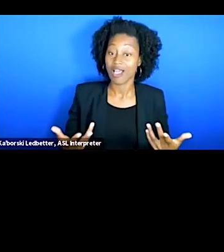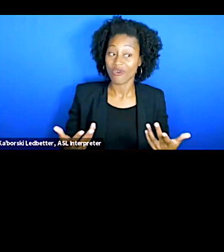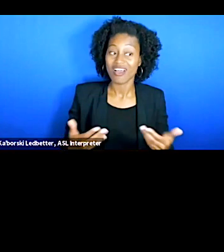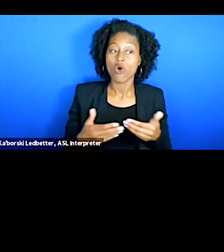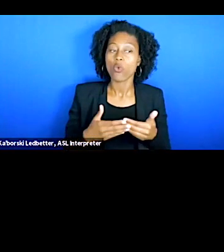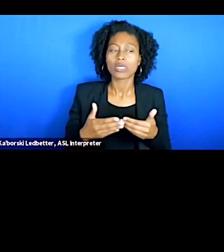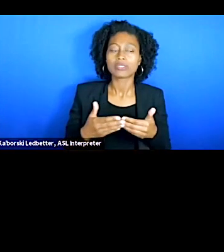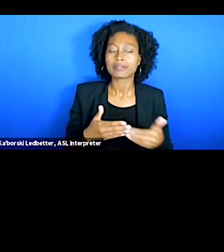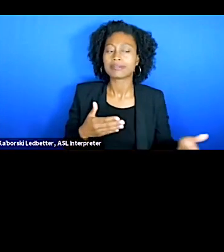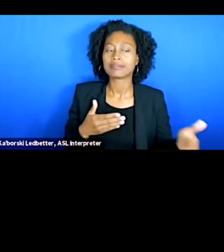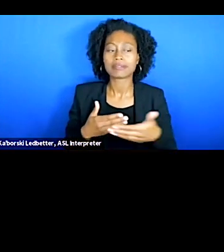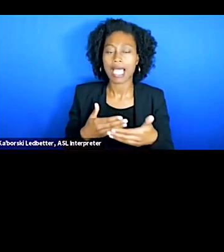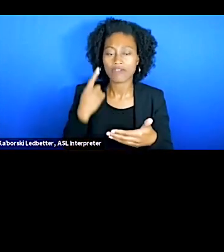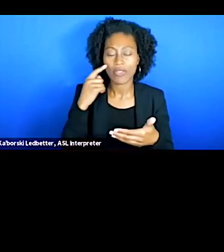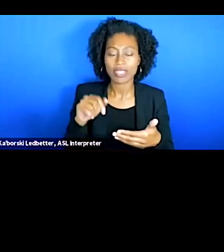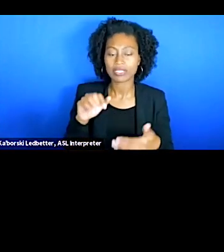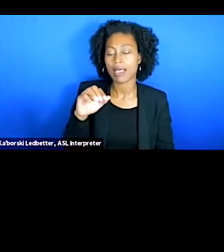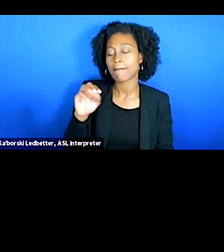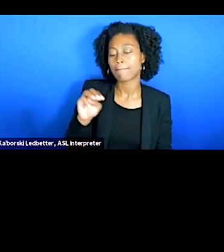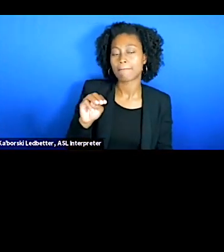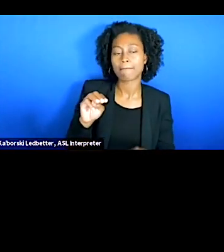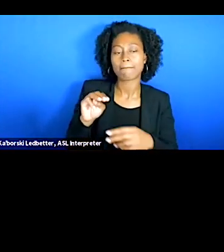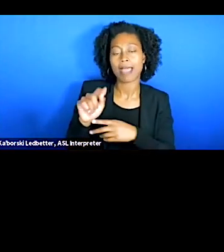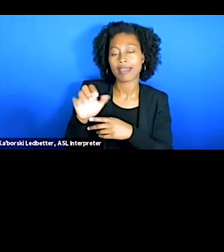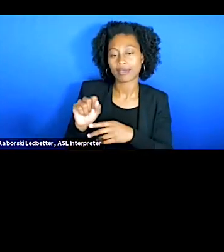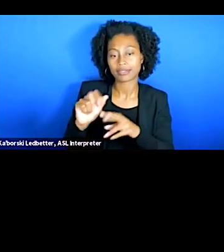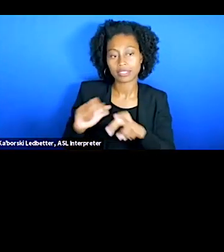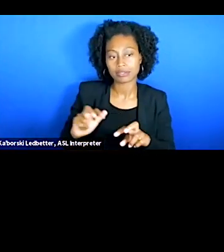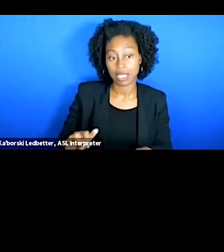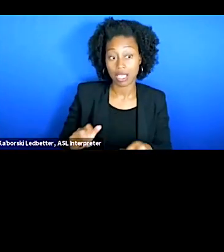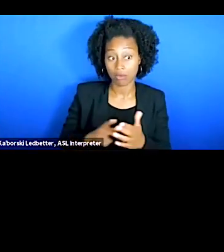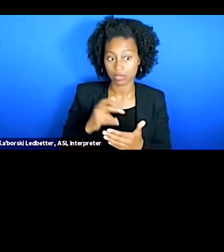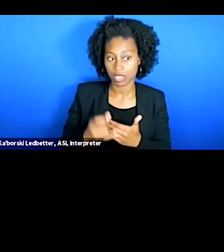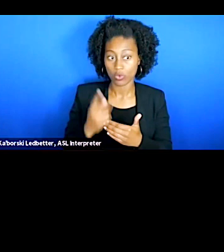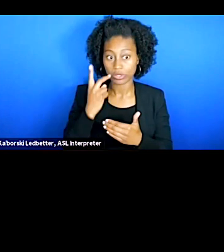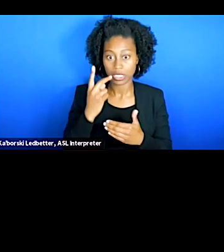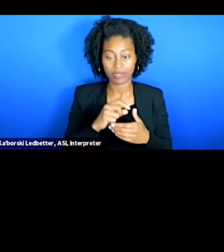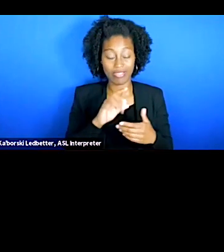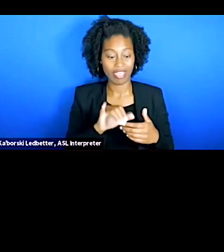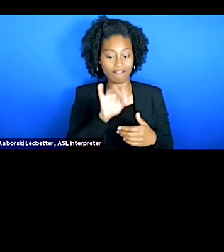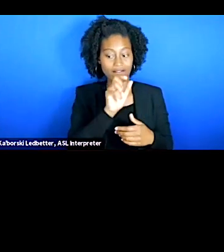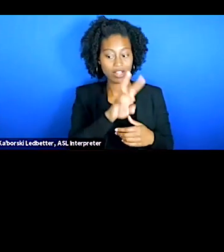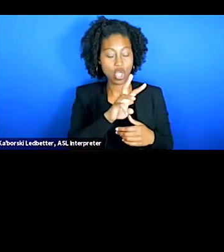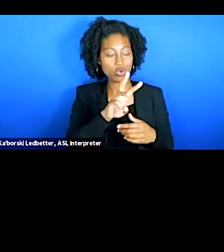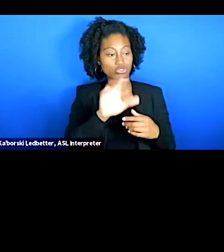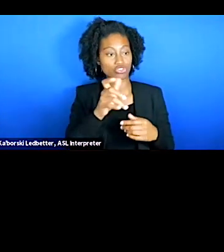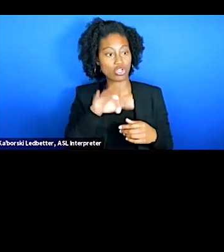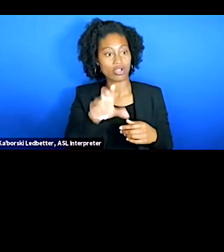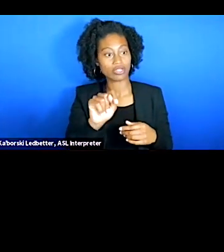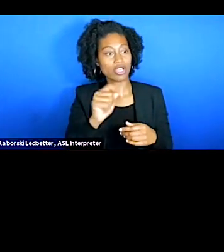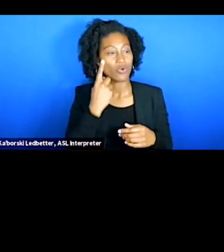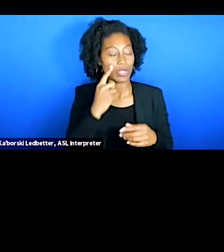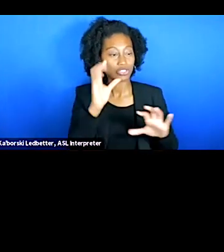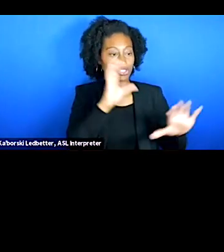metasynthesis process, which you can see in the flow chart. We will now focus on the search and selection process,